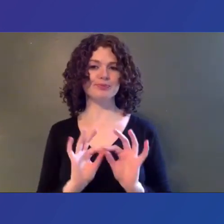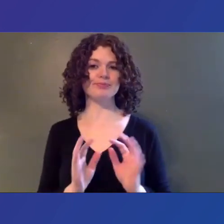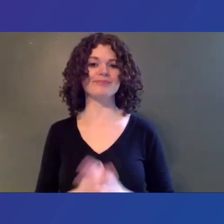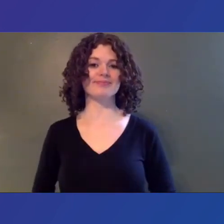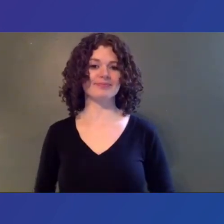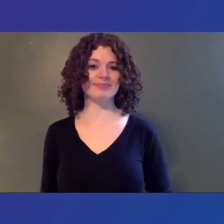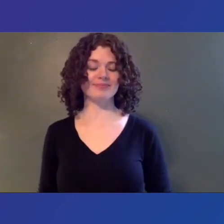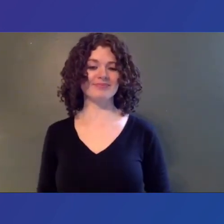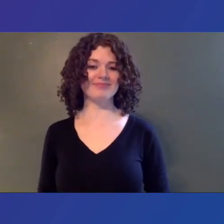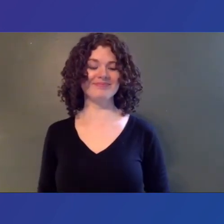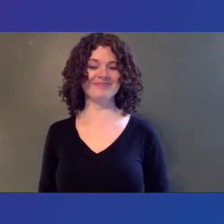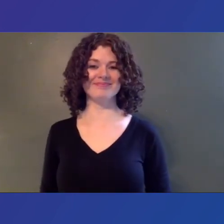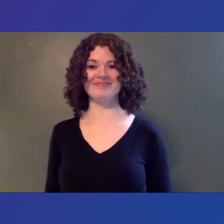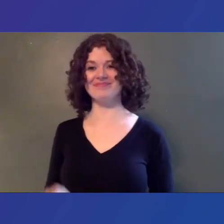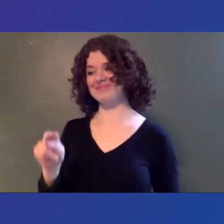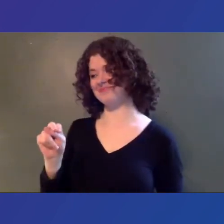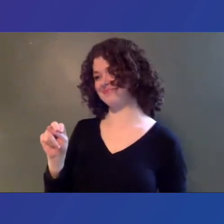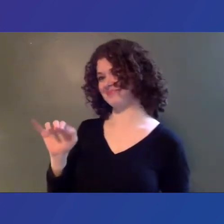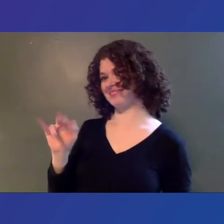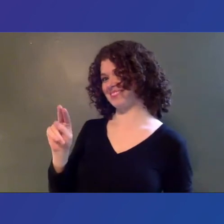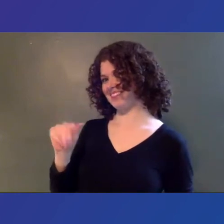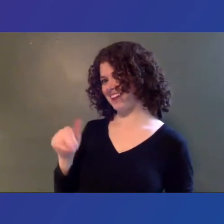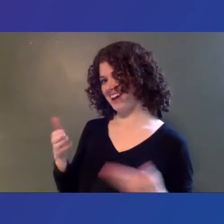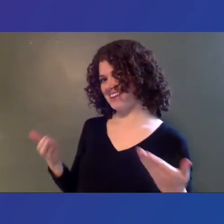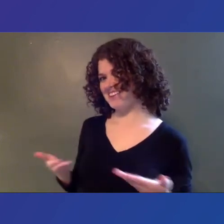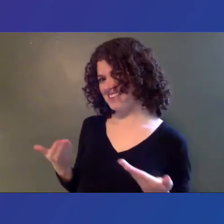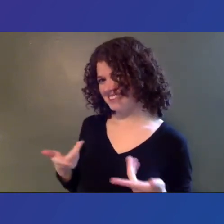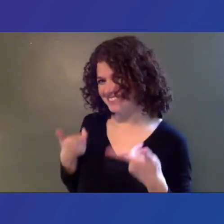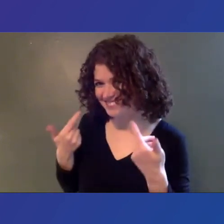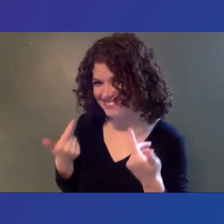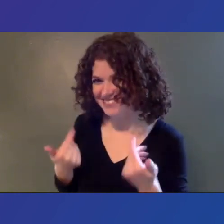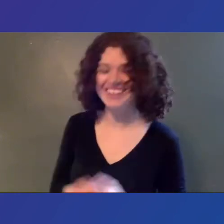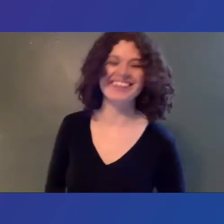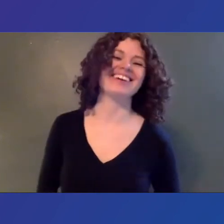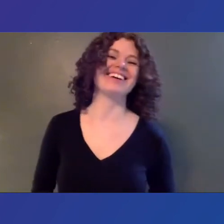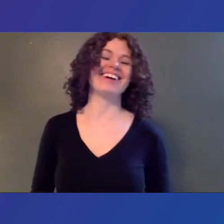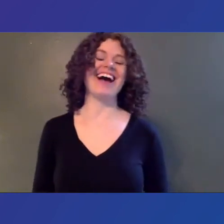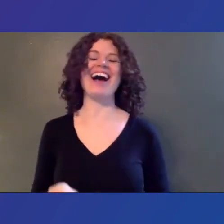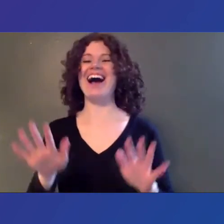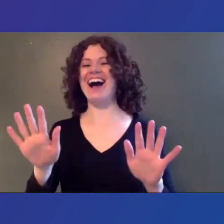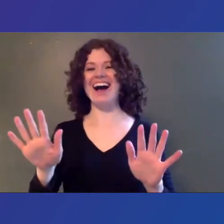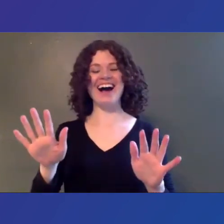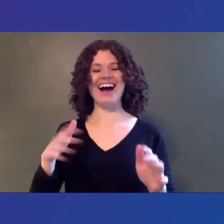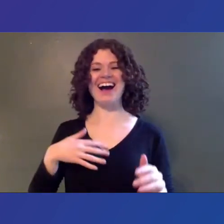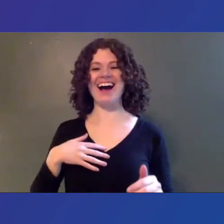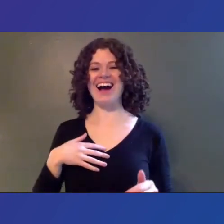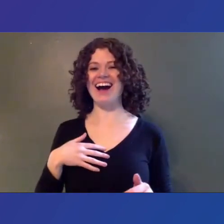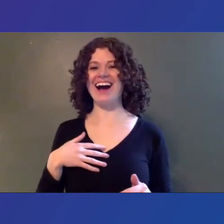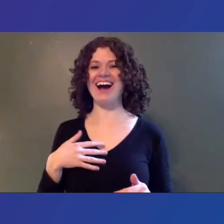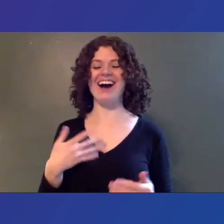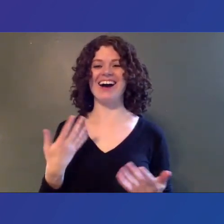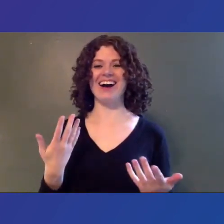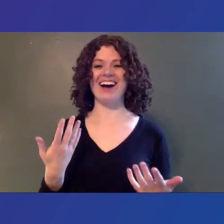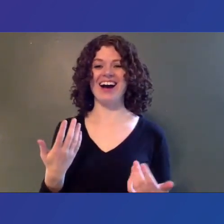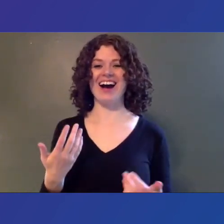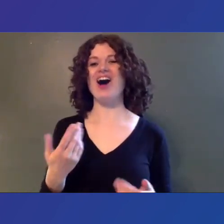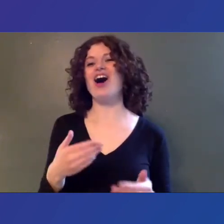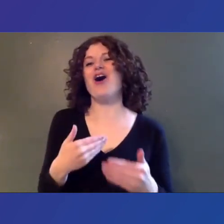Nina here. I finally thought of one. But I almost have two as well, but I'm not sure. Okay,